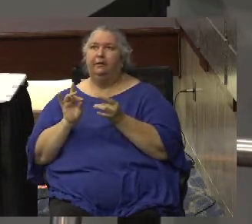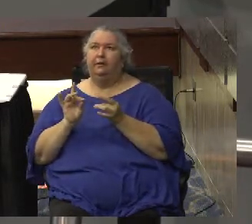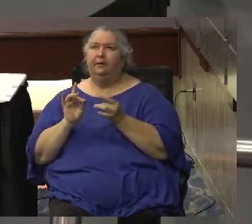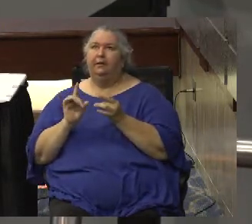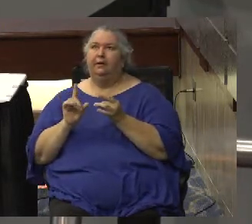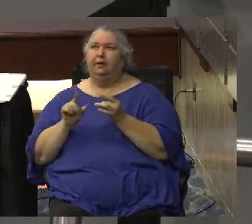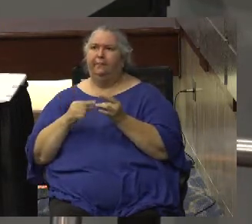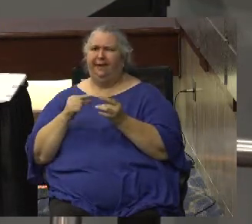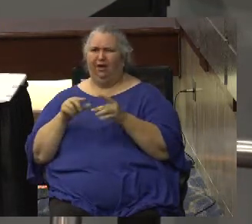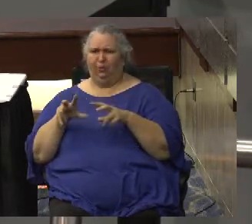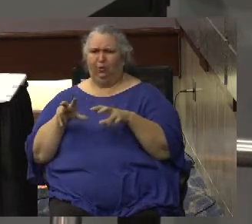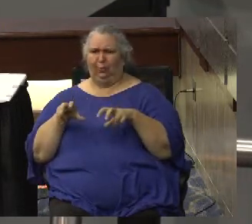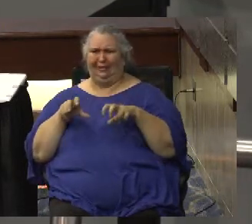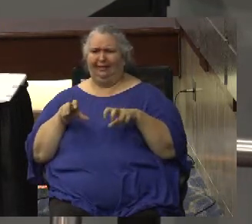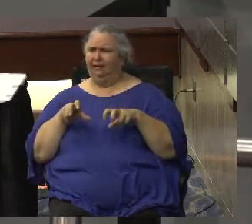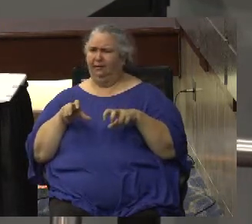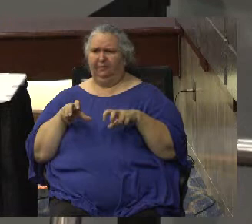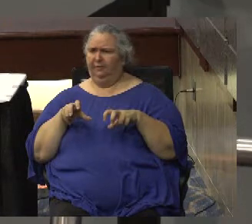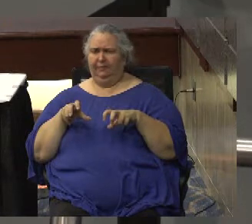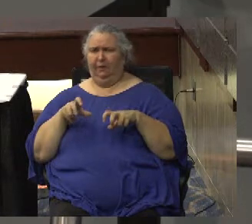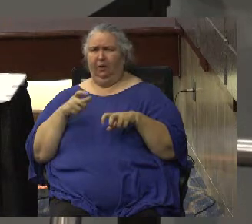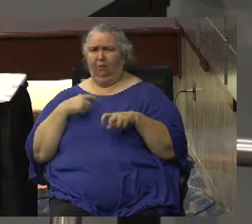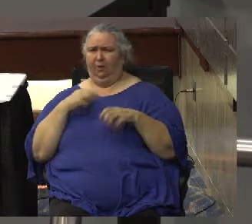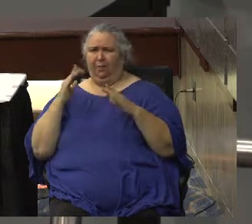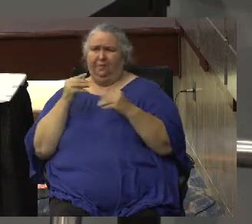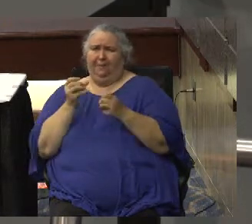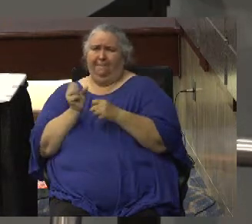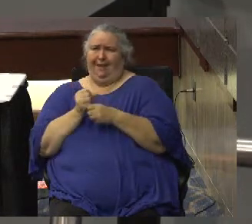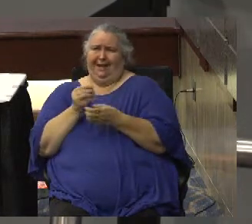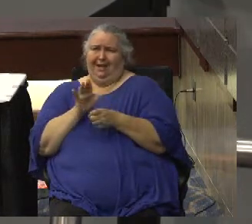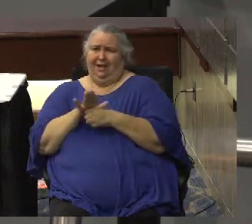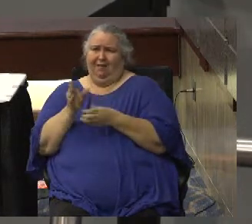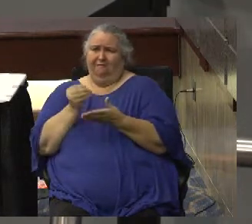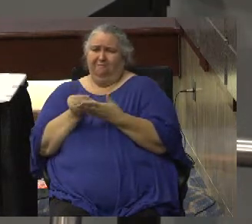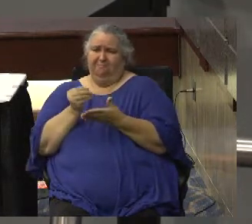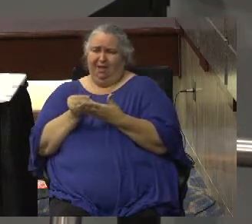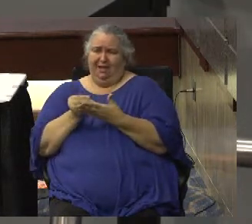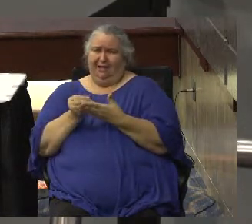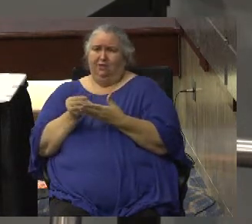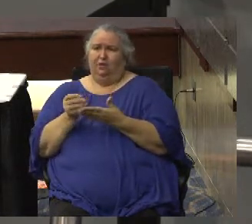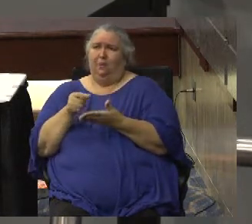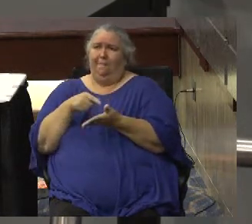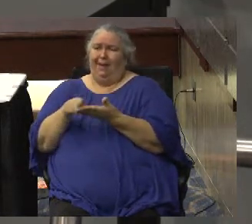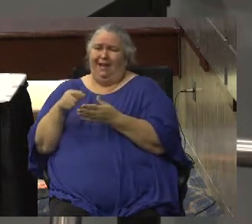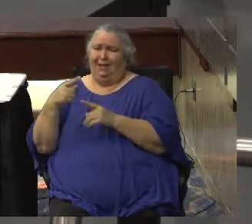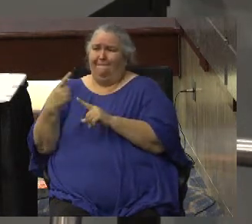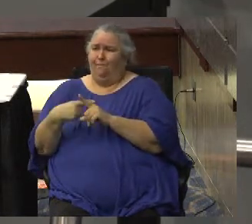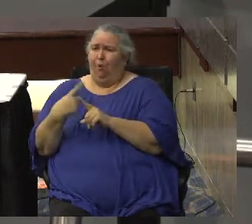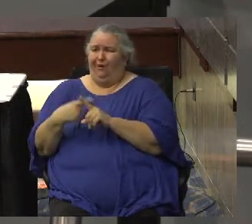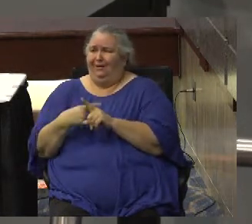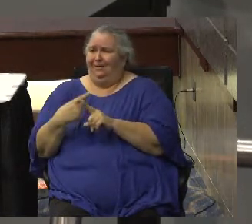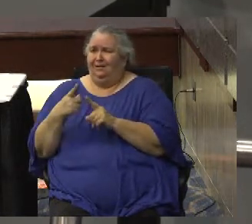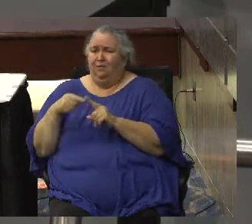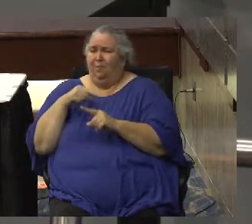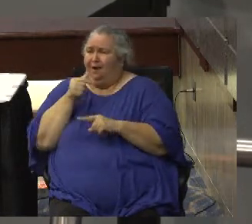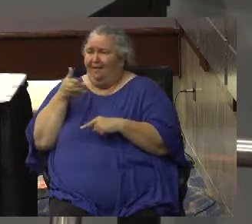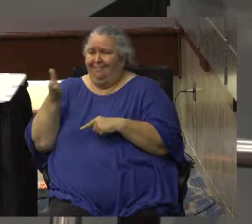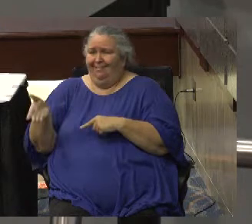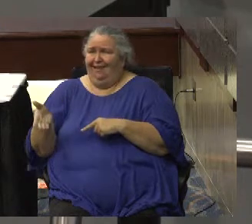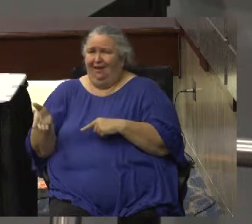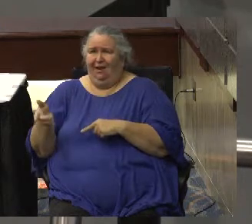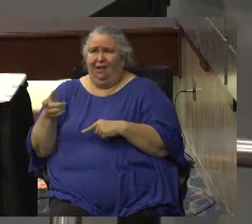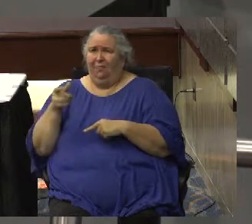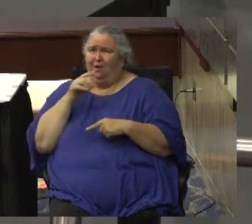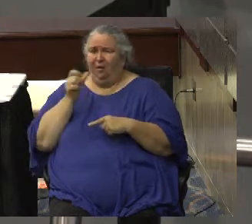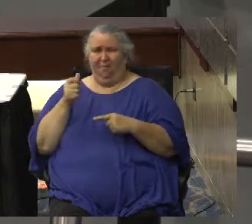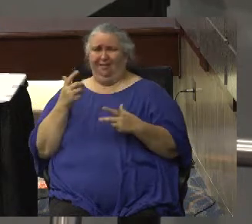being greedy, we just were hoping to make enough money to pay the mortgage when we're not there. Other than that, we don't want to price gouge